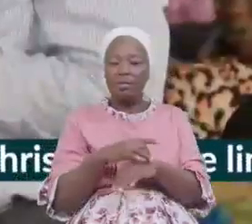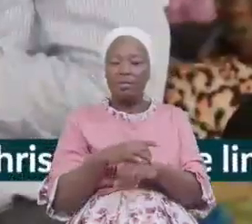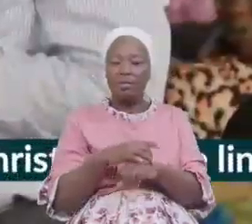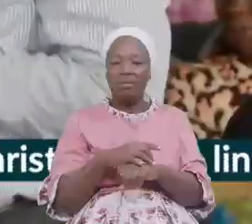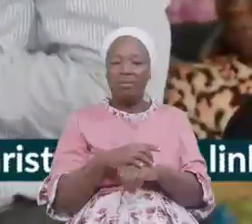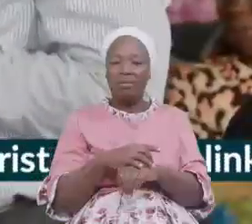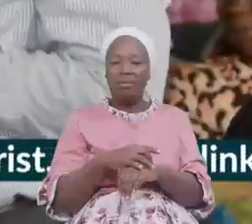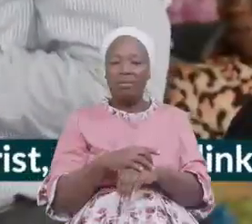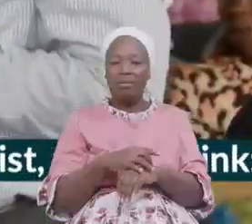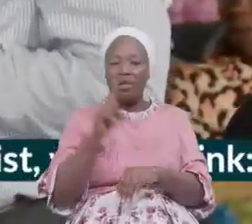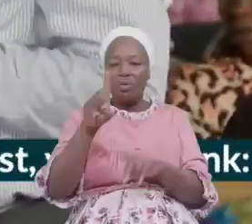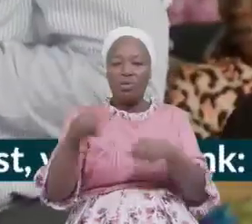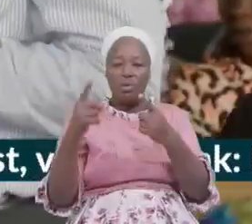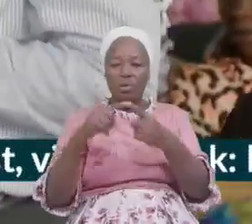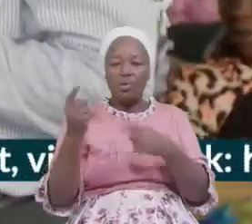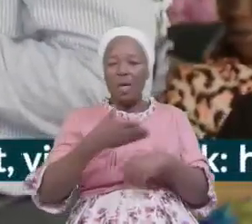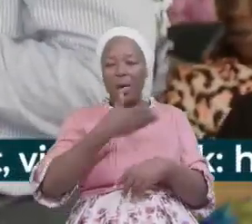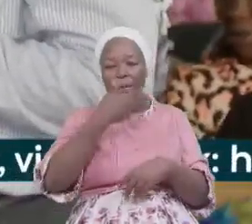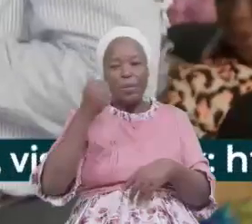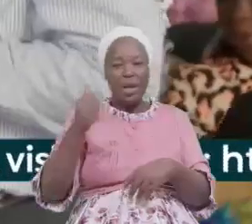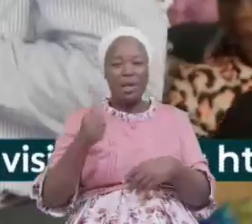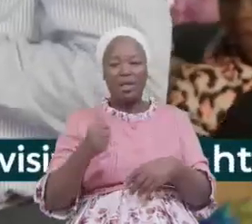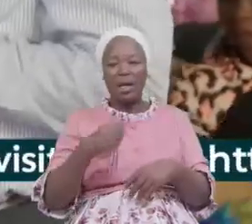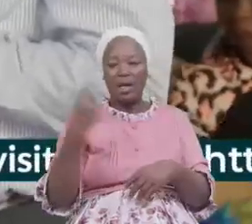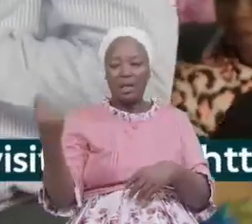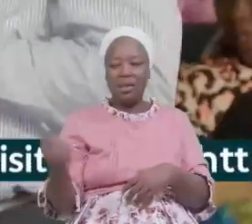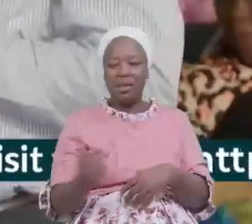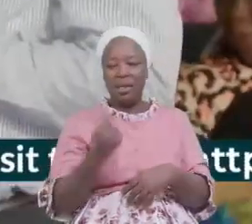you go to a better eternity.